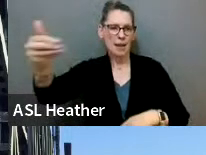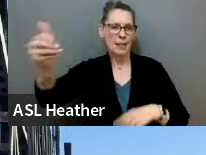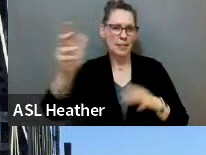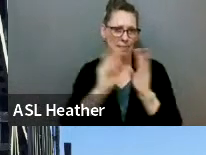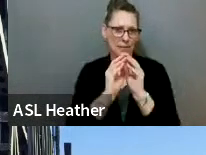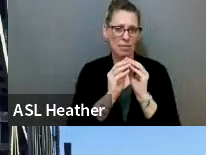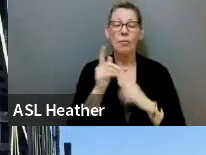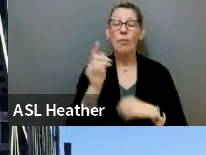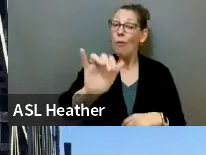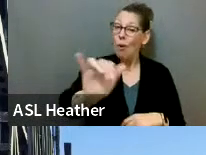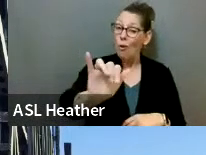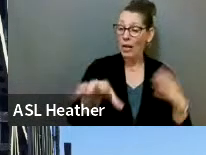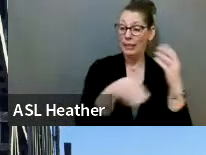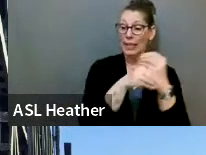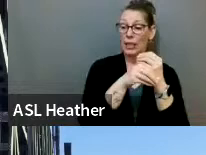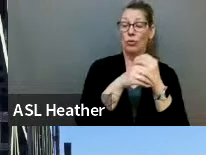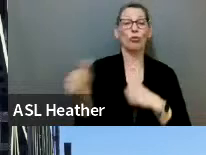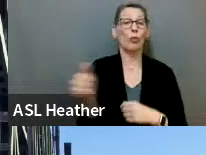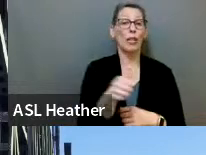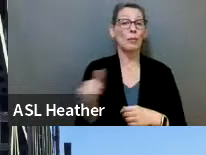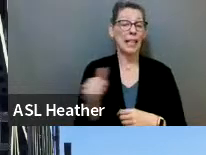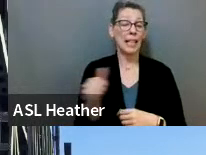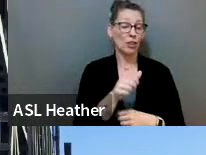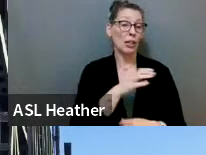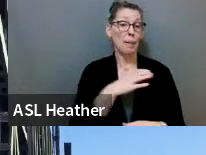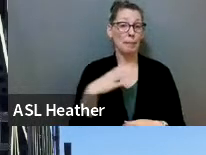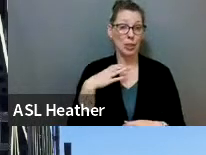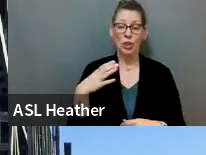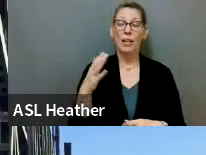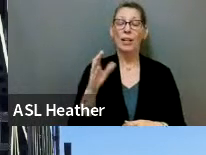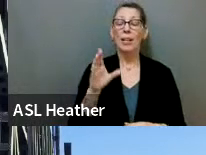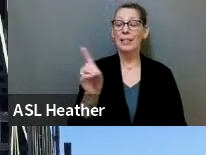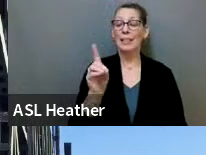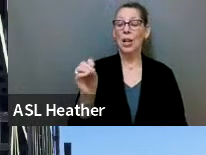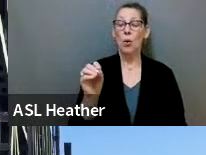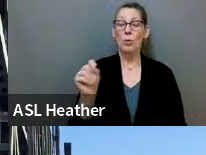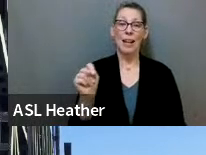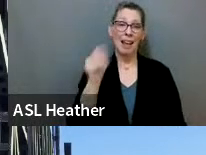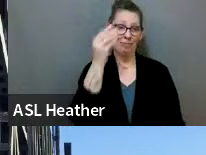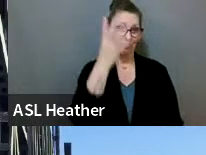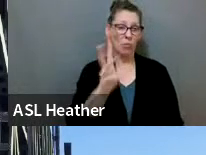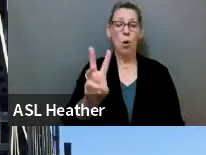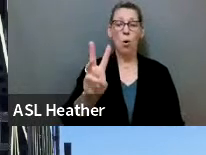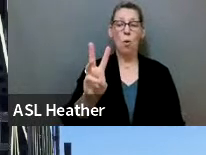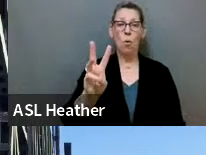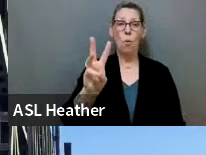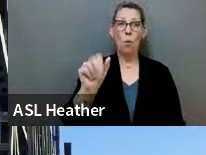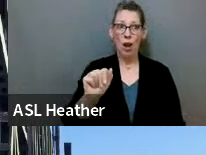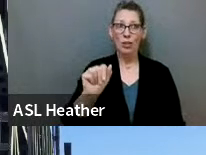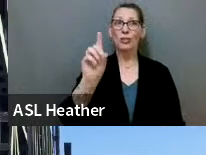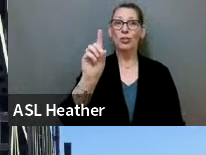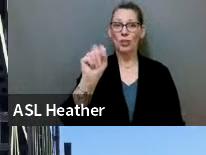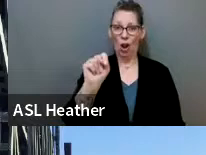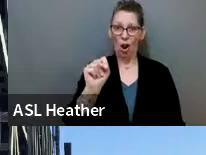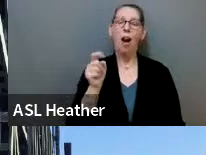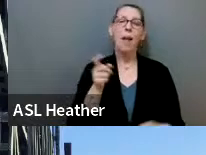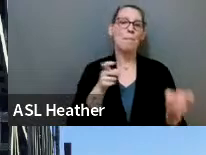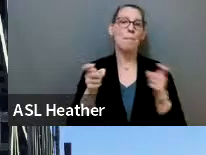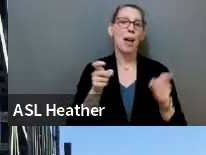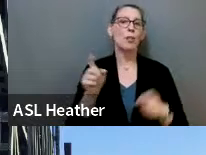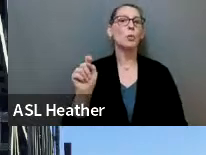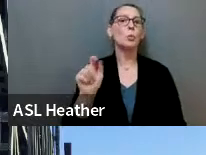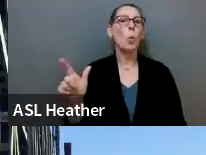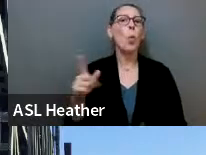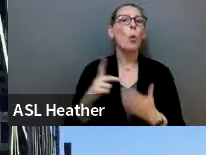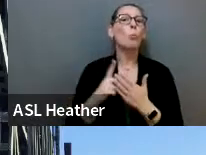to the Transportation Commissions and the DOTs, I will add that WashDOT also manages the toll